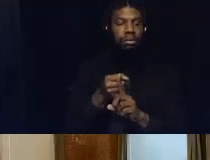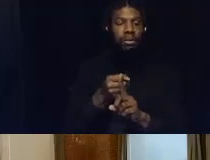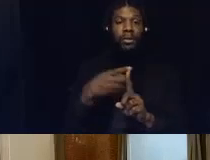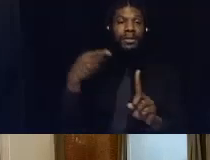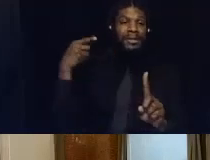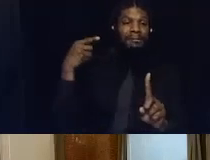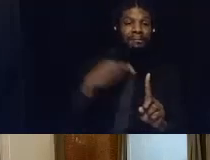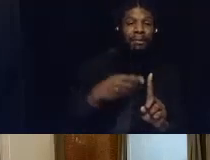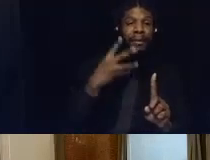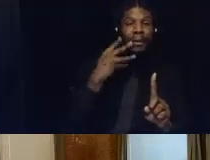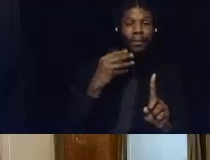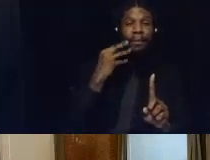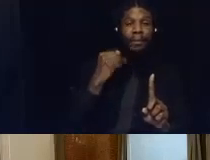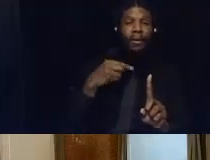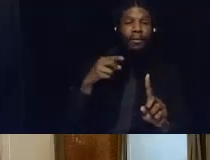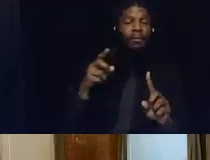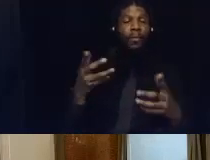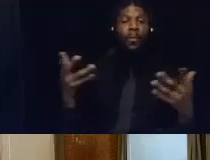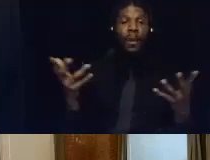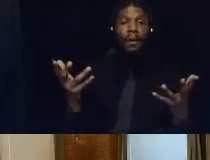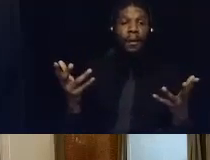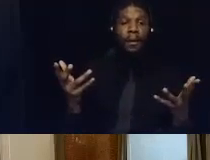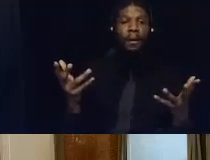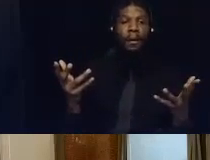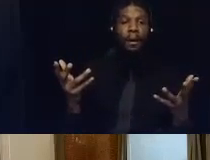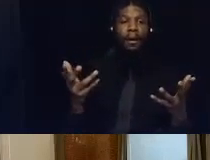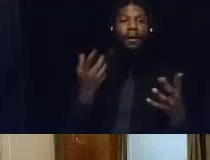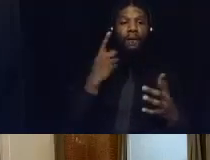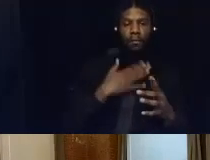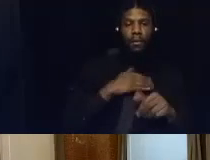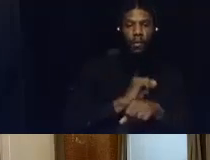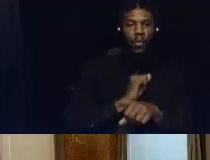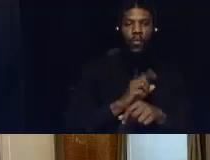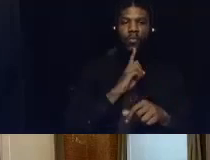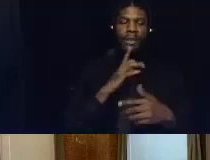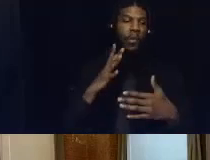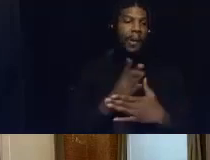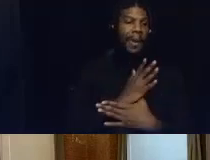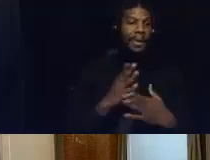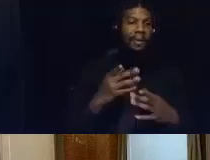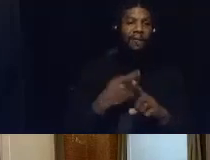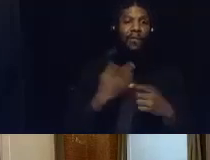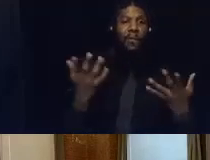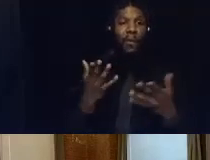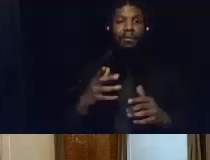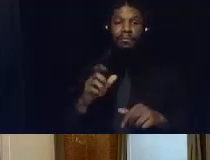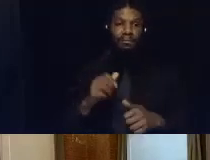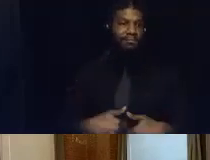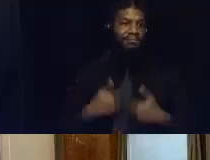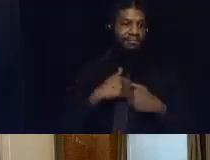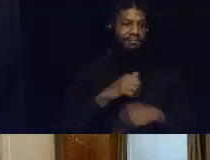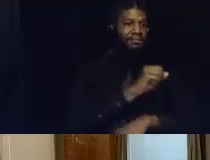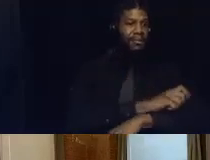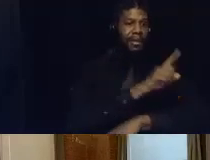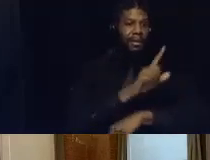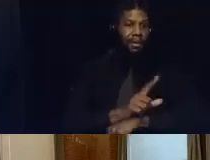I am referring to in my work range from my time living in St. Louis, Missouri, and New